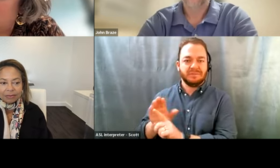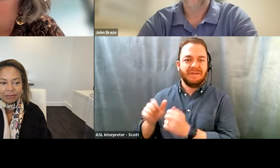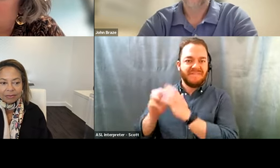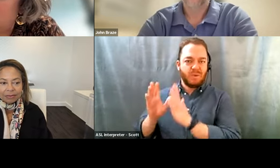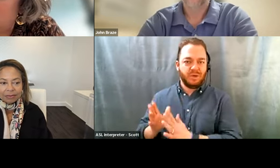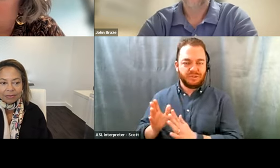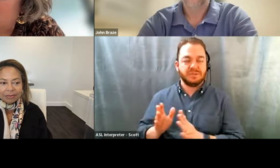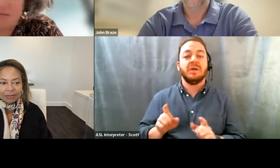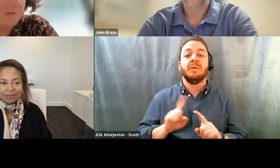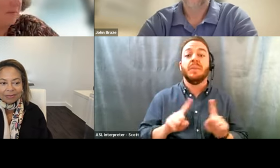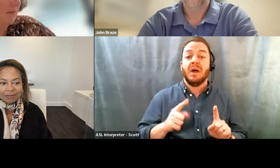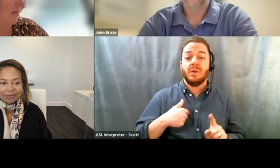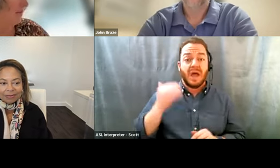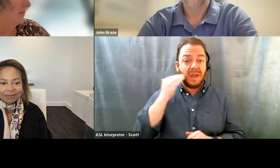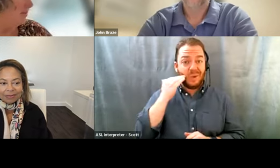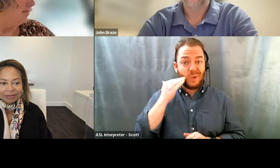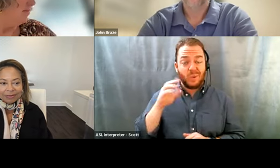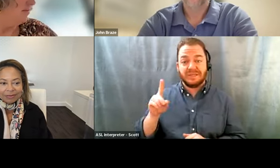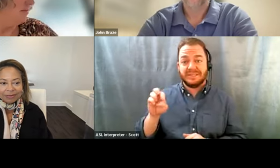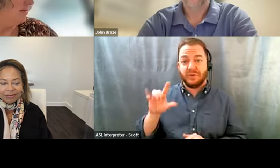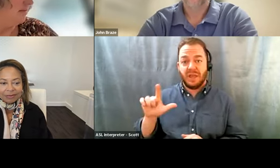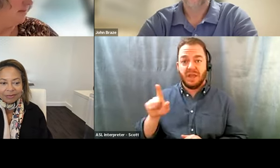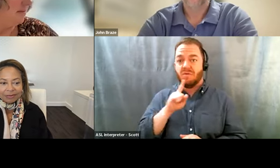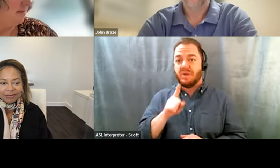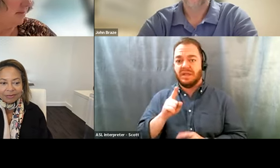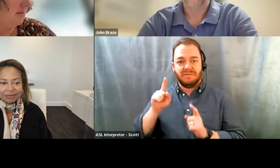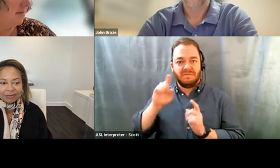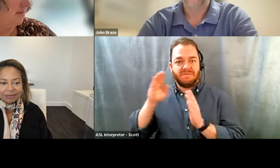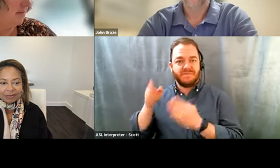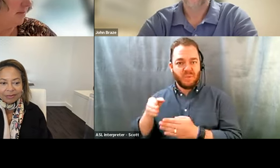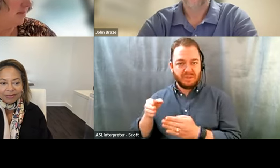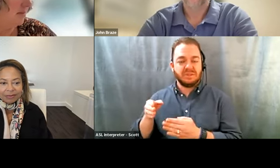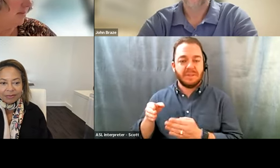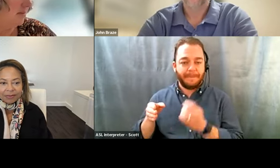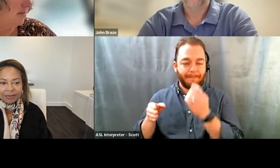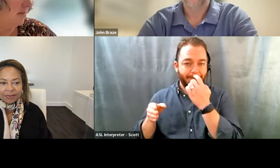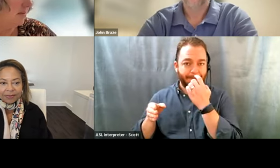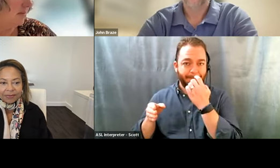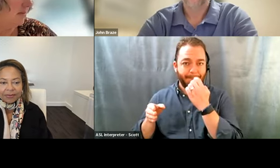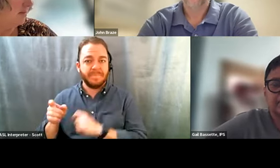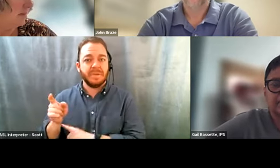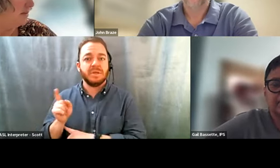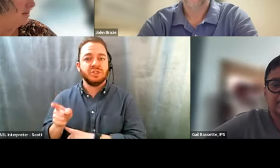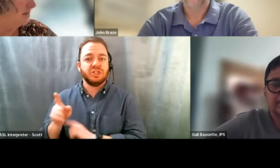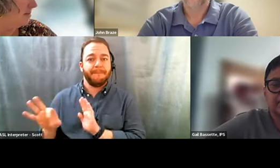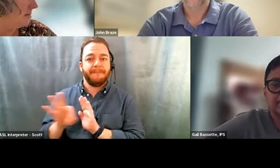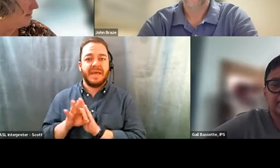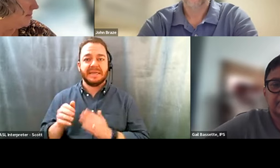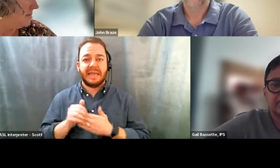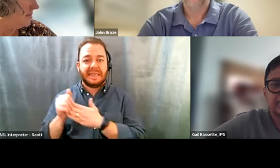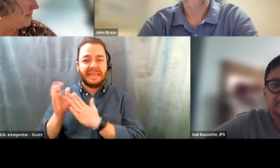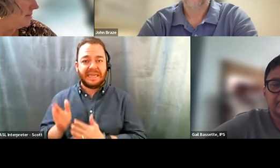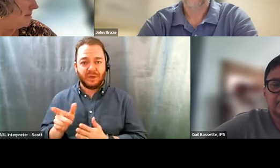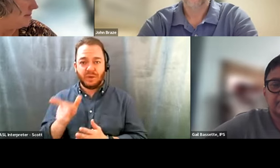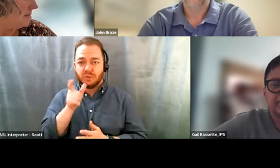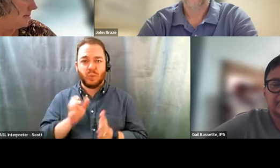But what I know is that Daryl was very strategic in the sense that she picked leaders that